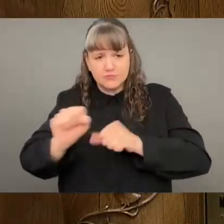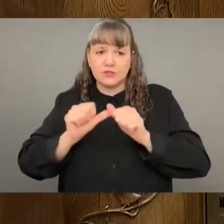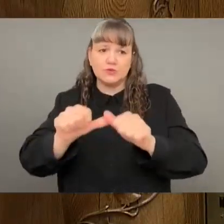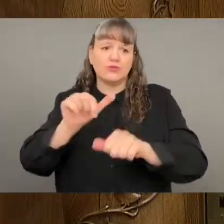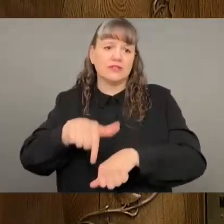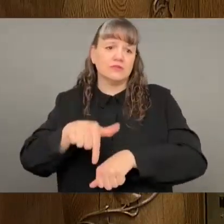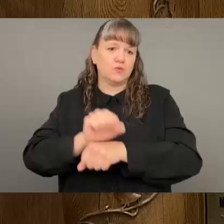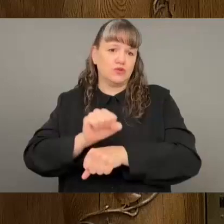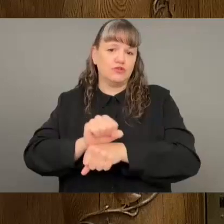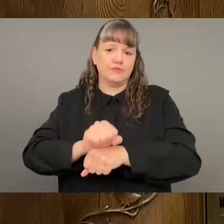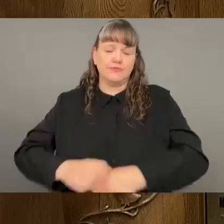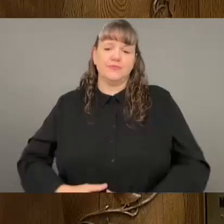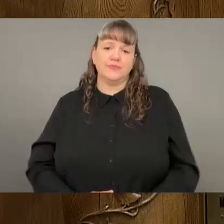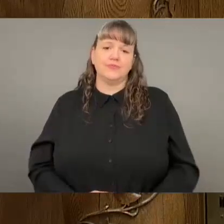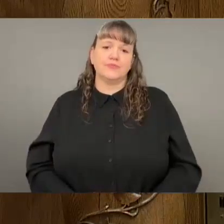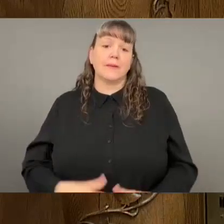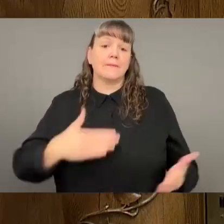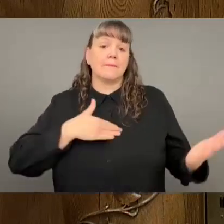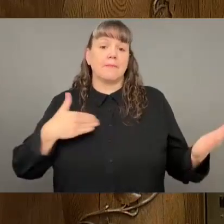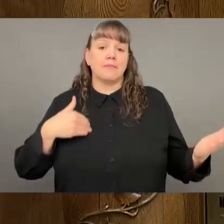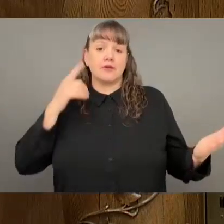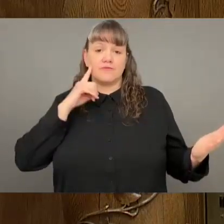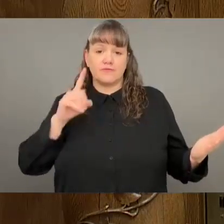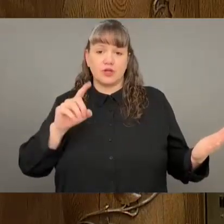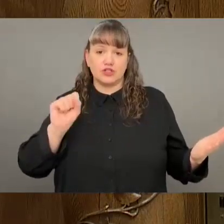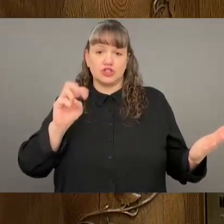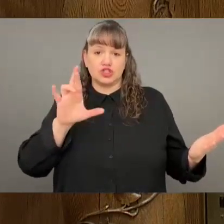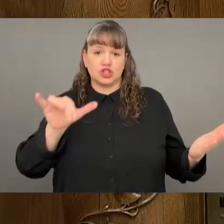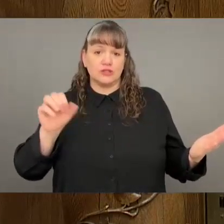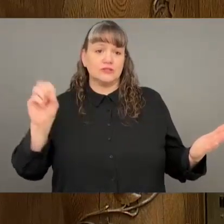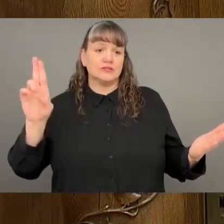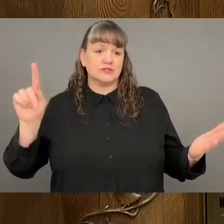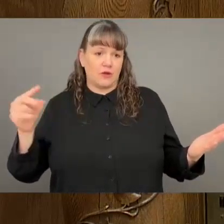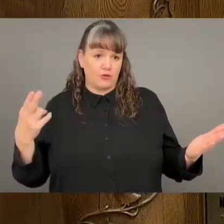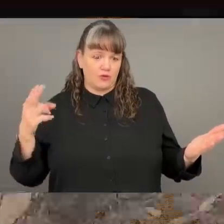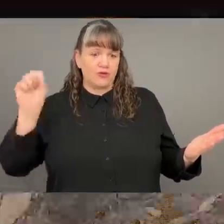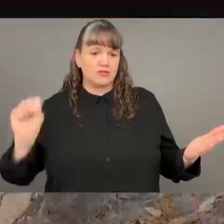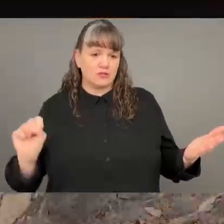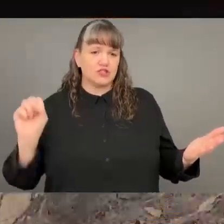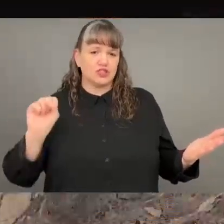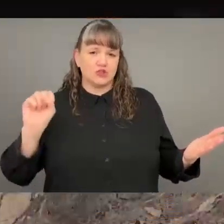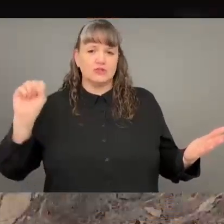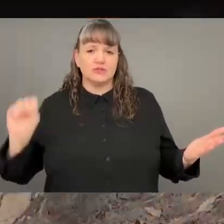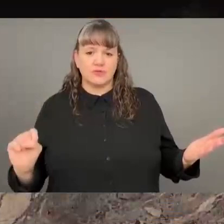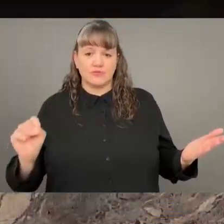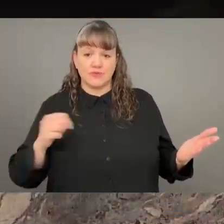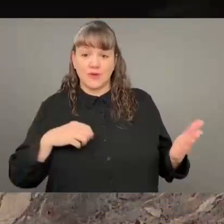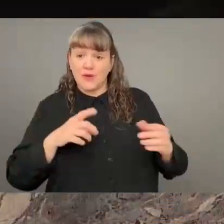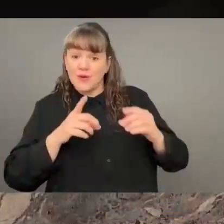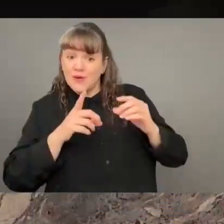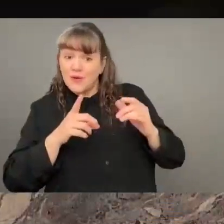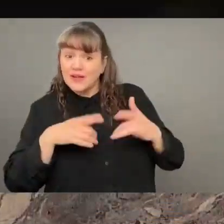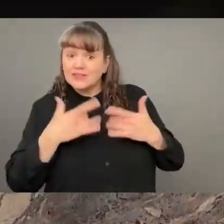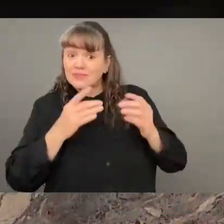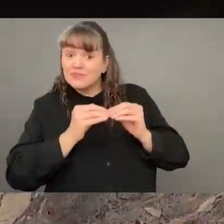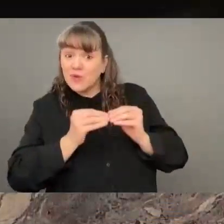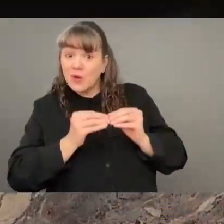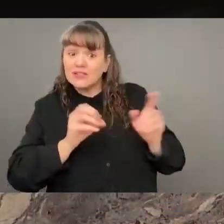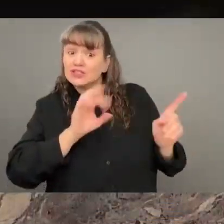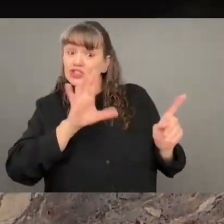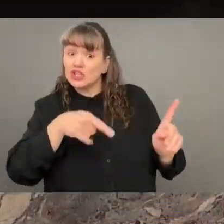Member for Surrey South. Mr. Speaker, there's more. A Surrey couple was left covered in blood after a violent, random home